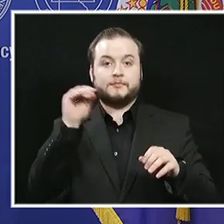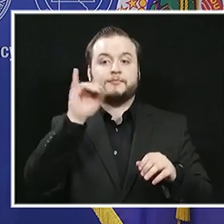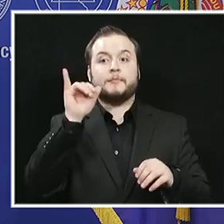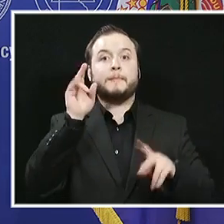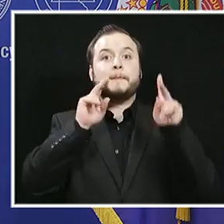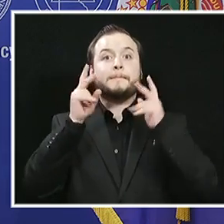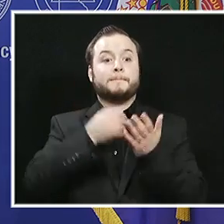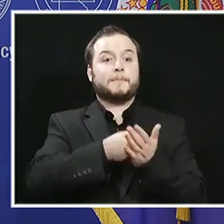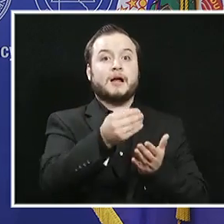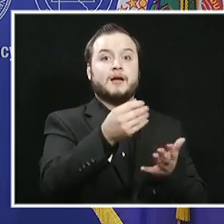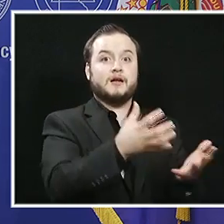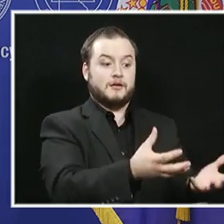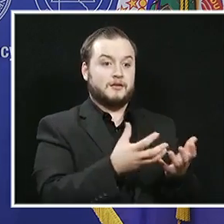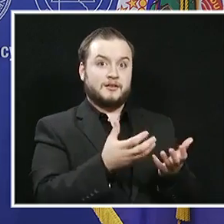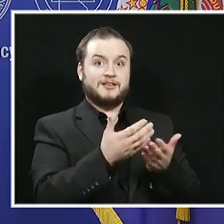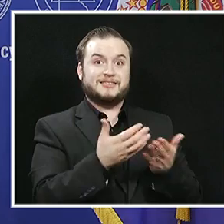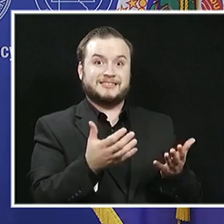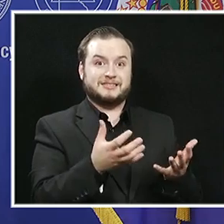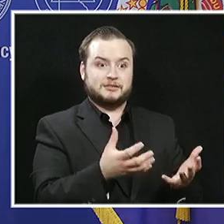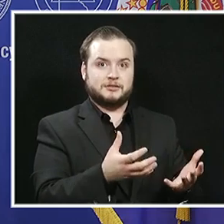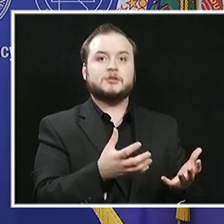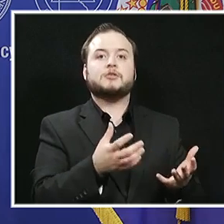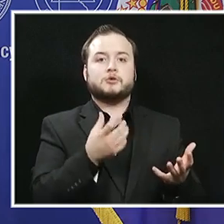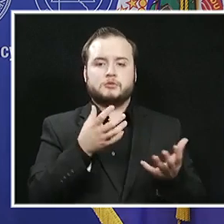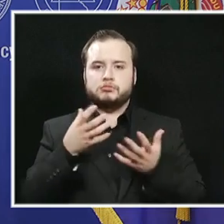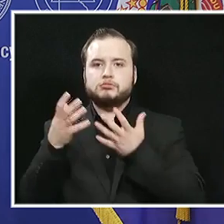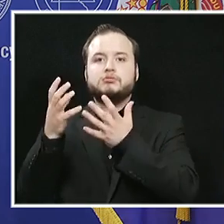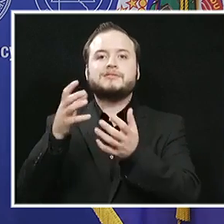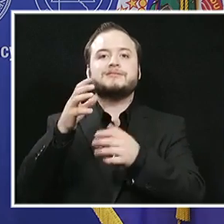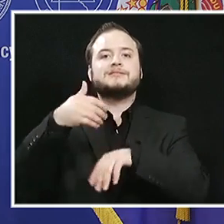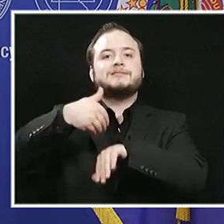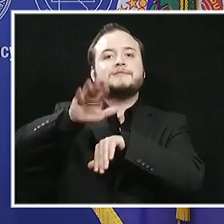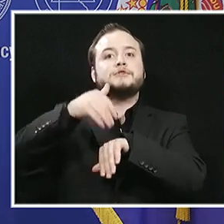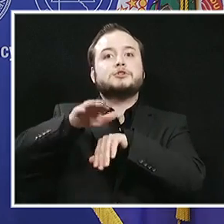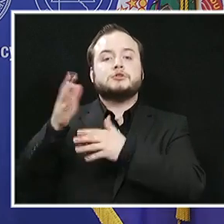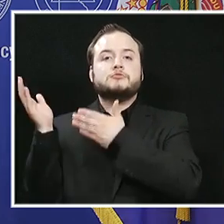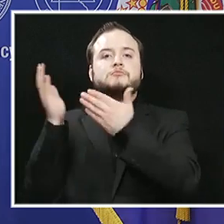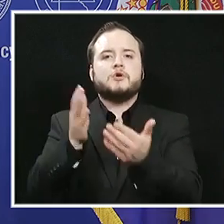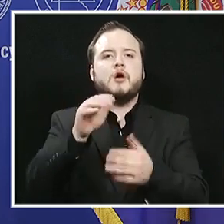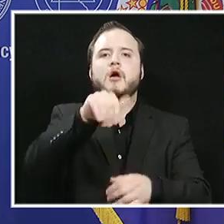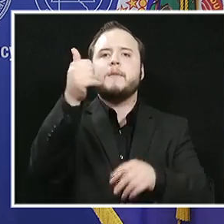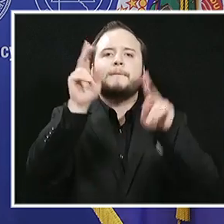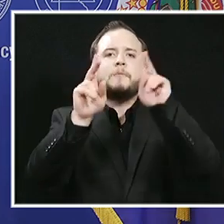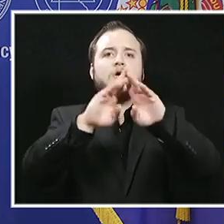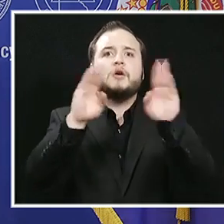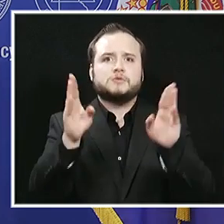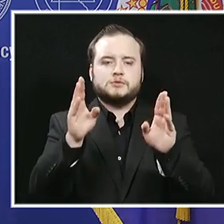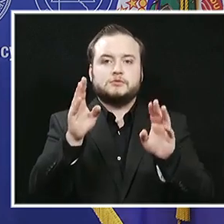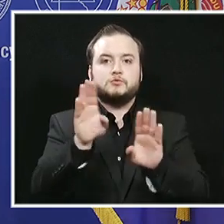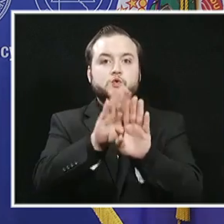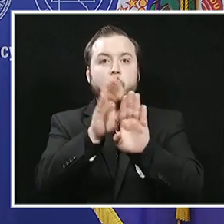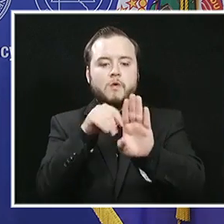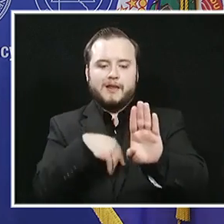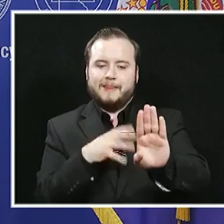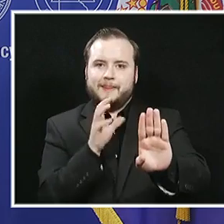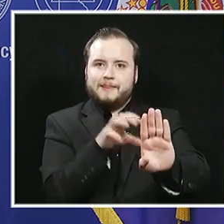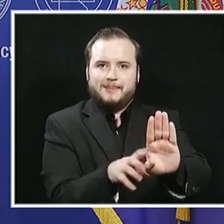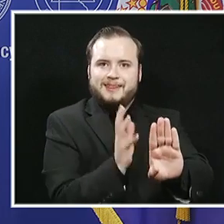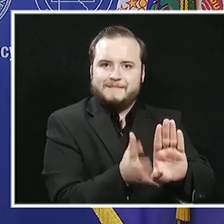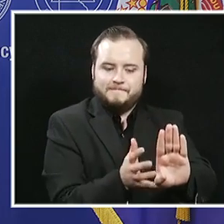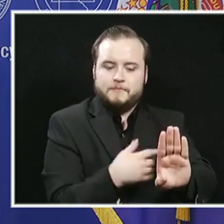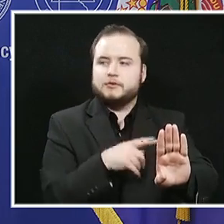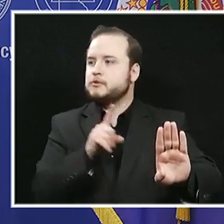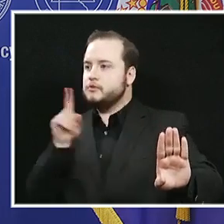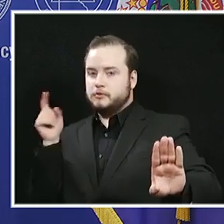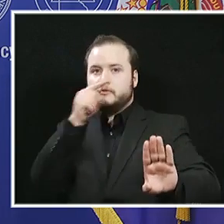house and wherever possible, you know, drop that item outside of the house when they come to someone's home. And contactless payment, which Bruce